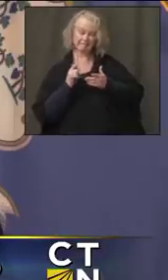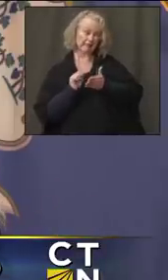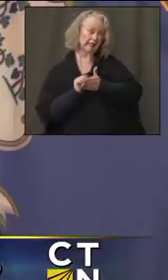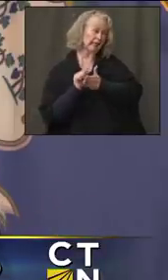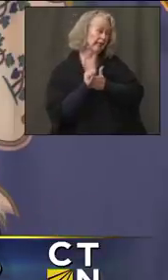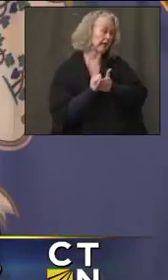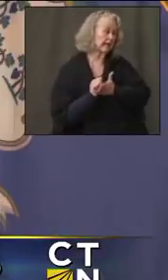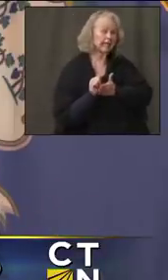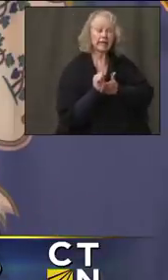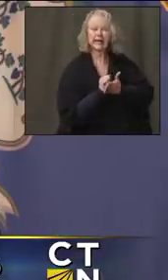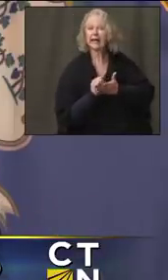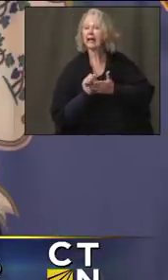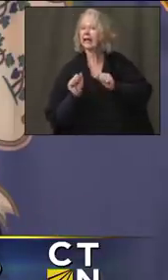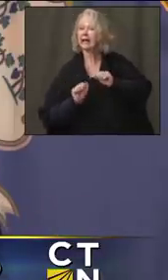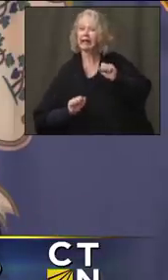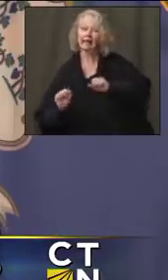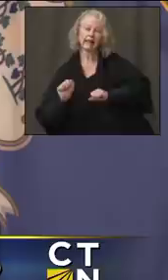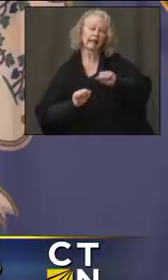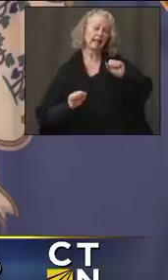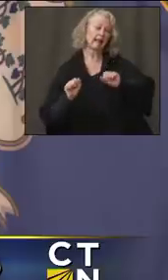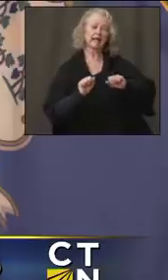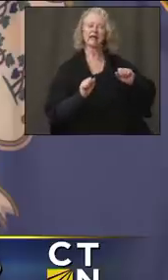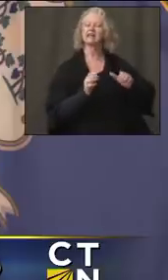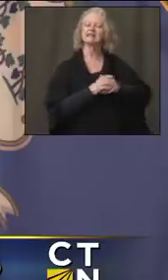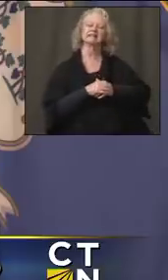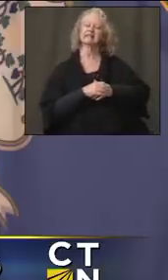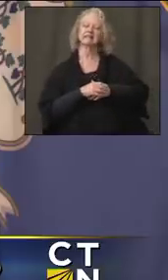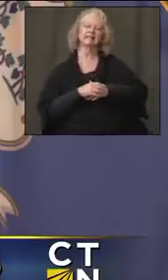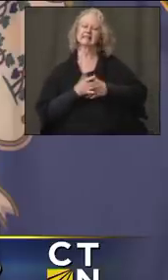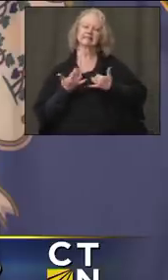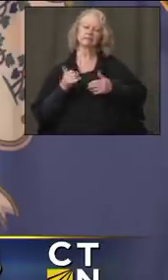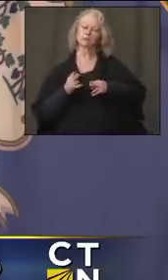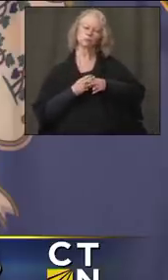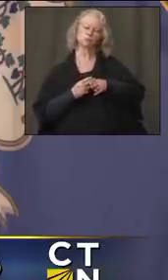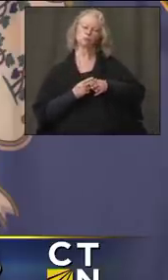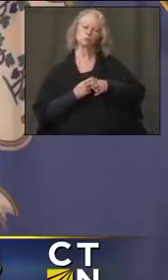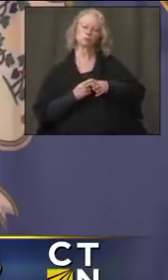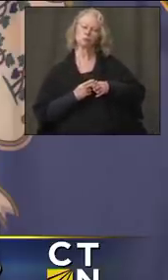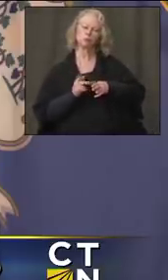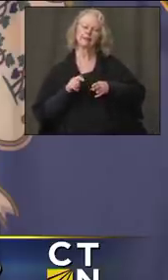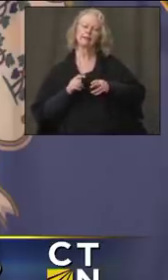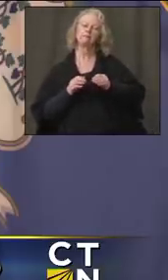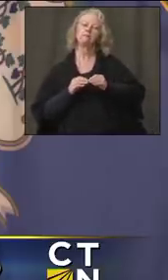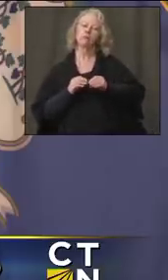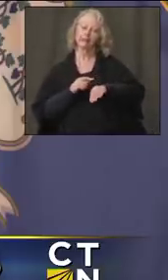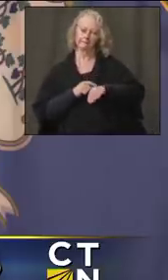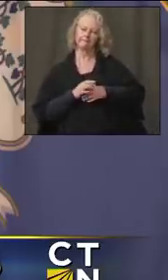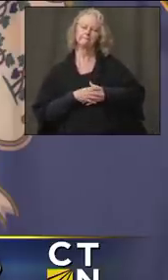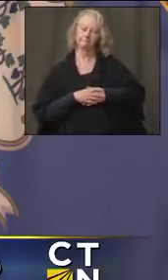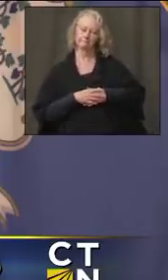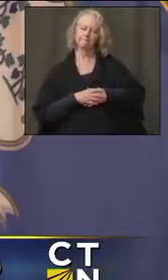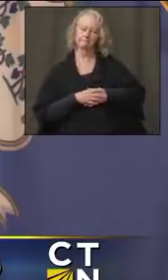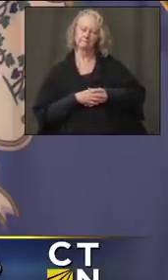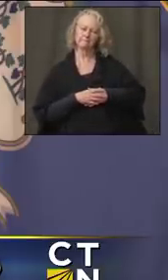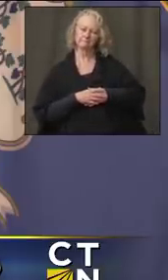on a, after each and every person, this is something we need a little more time to make sure we got right.